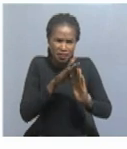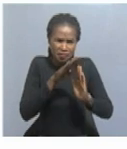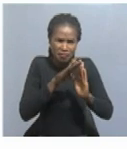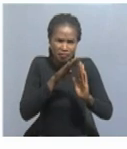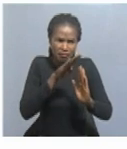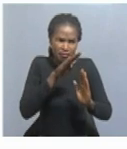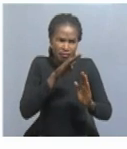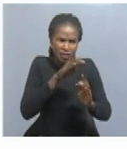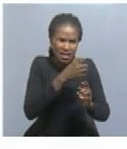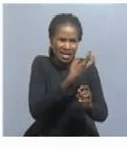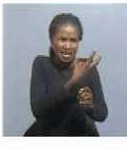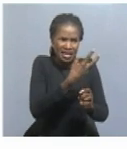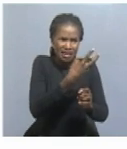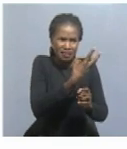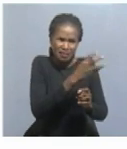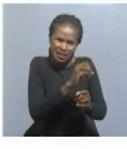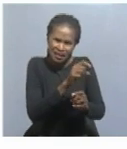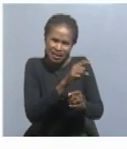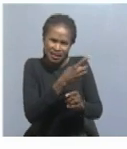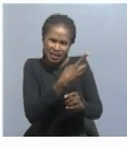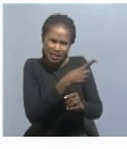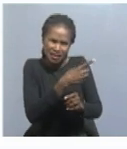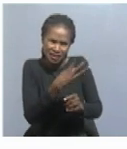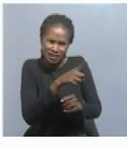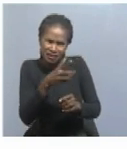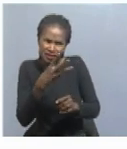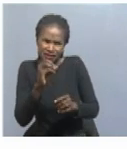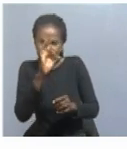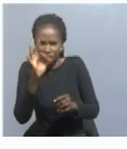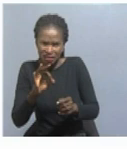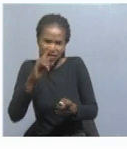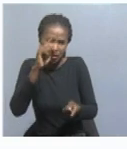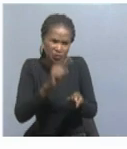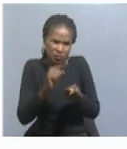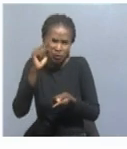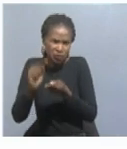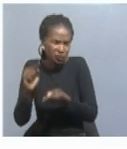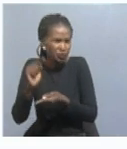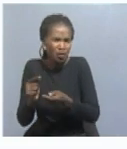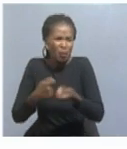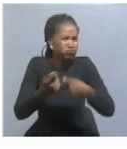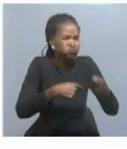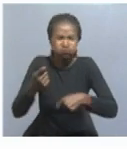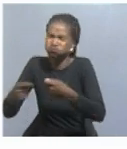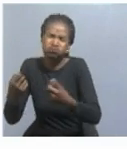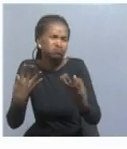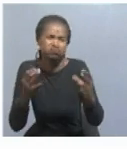to 30%. And so that's quite significant. And it's really just a reflection of what is happening